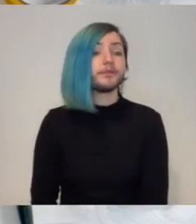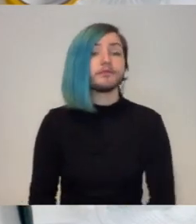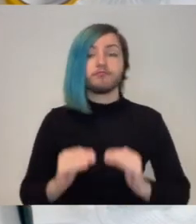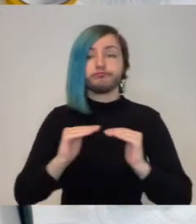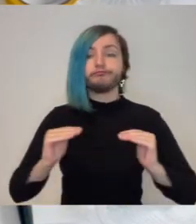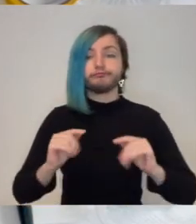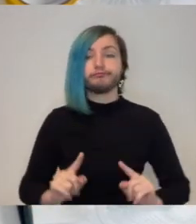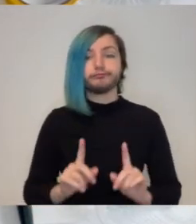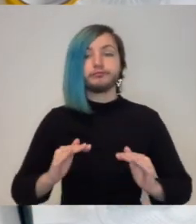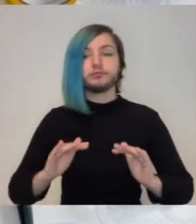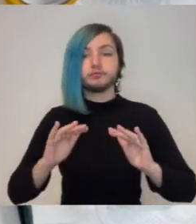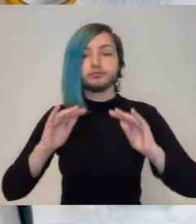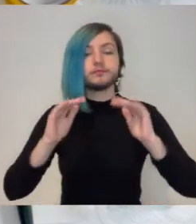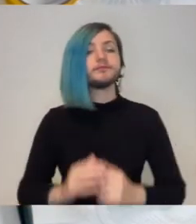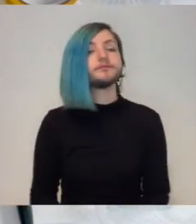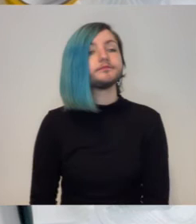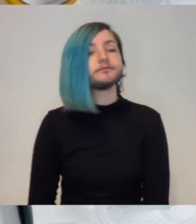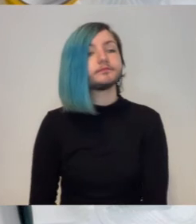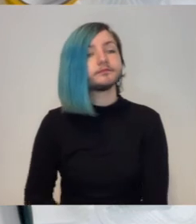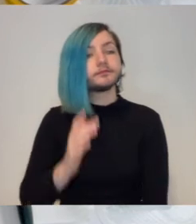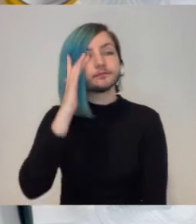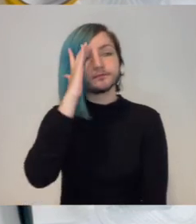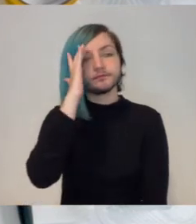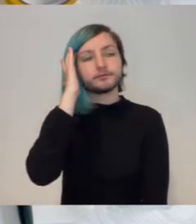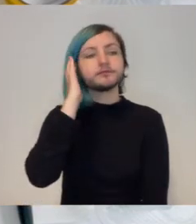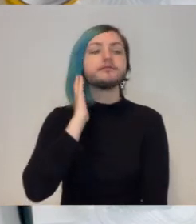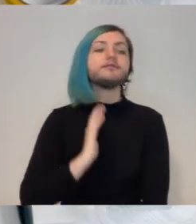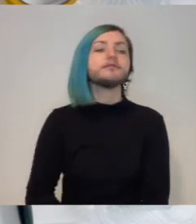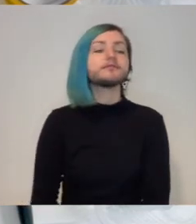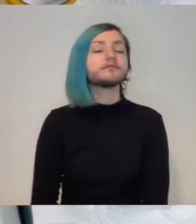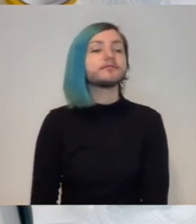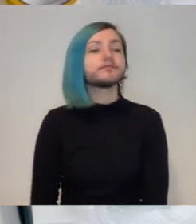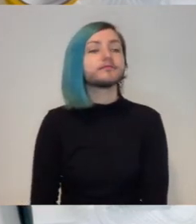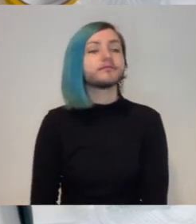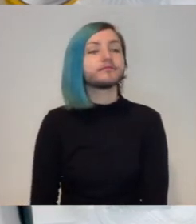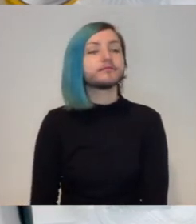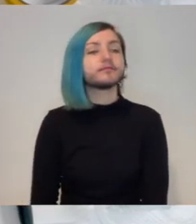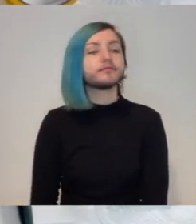and I'm going to work my way back up to see